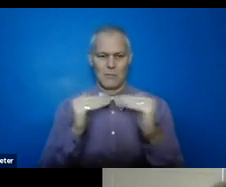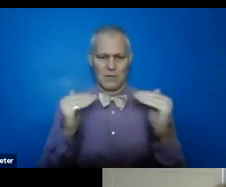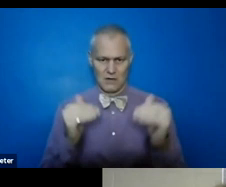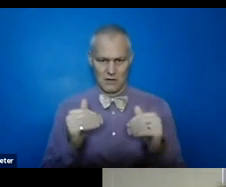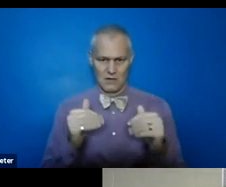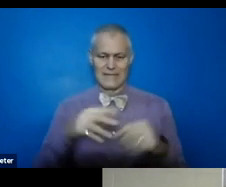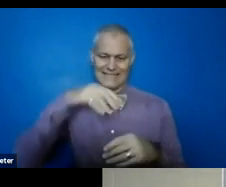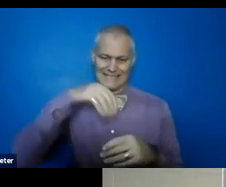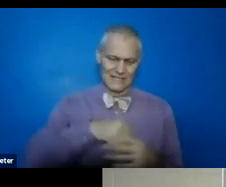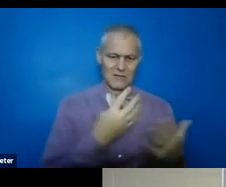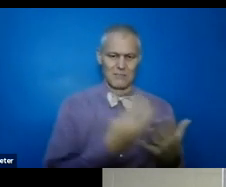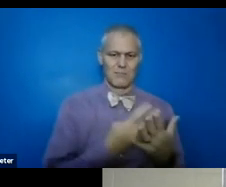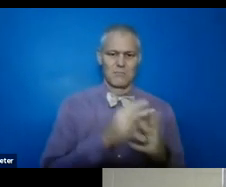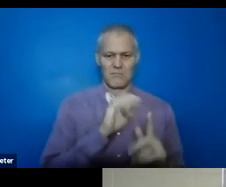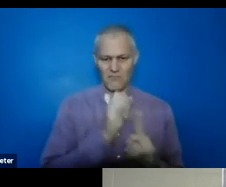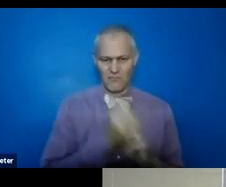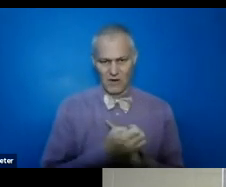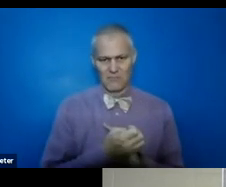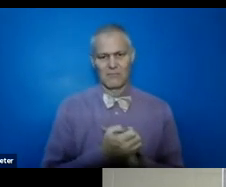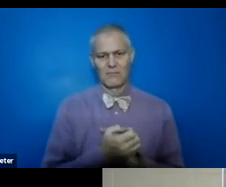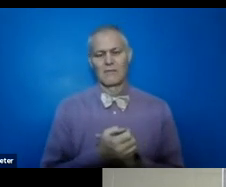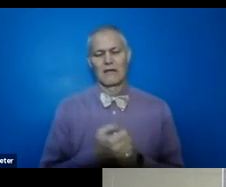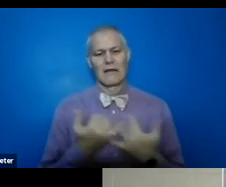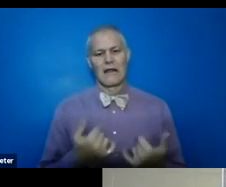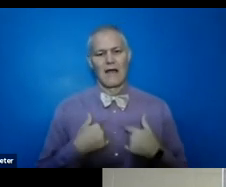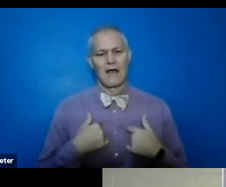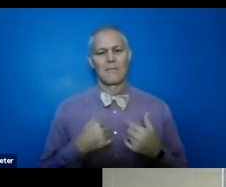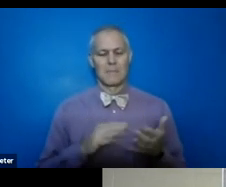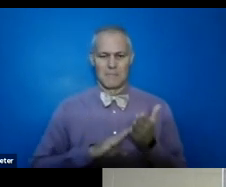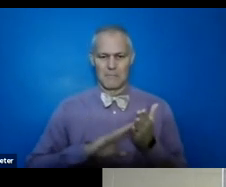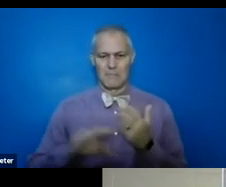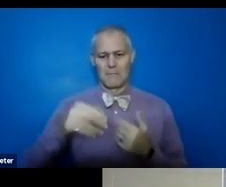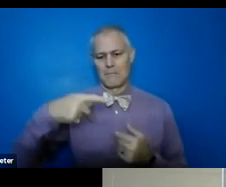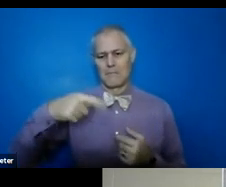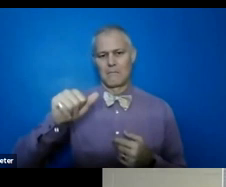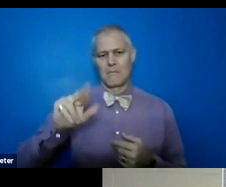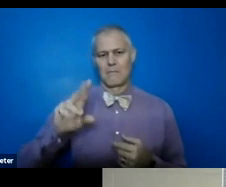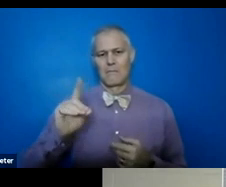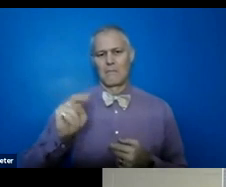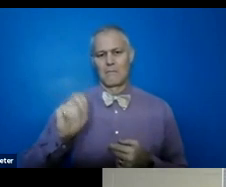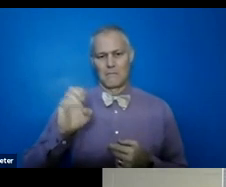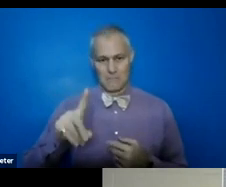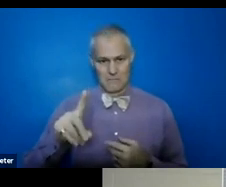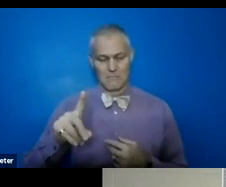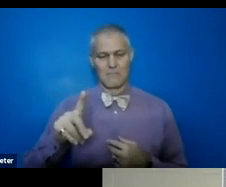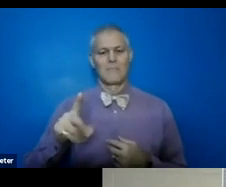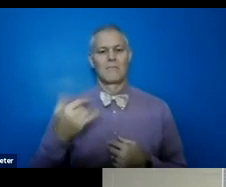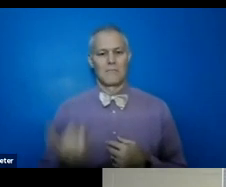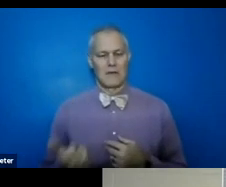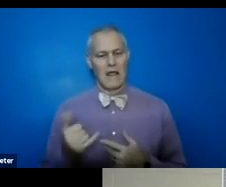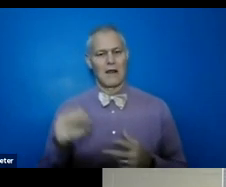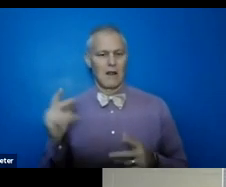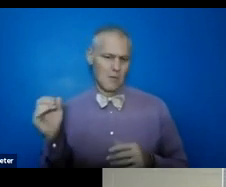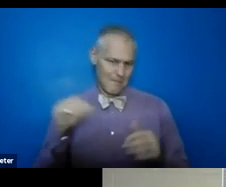inside of the prison environment. And being that now I've been pardoned, I can go back into the prison system. I'm looking now to do more